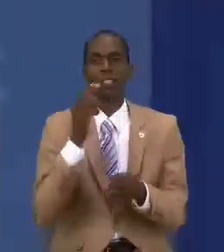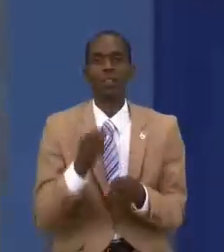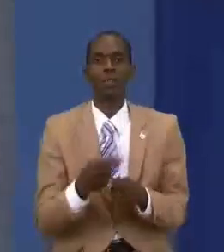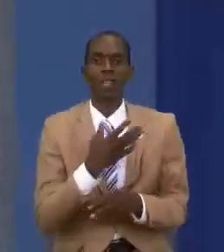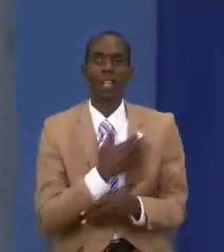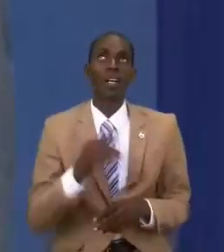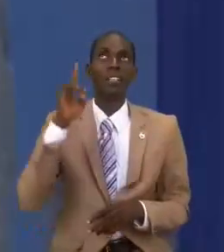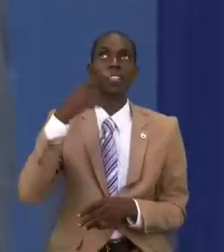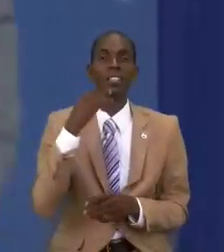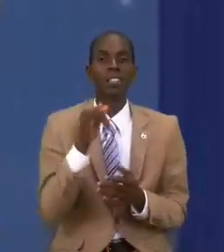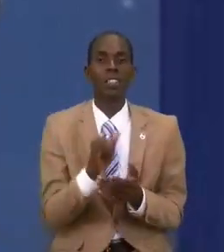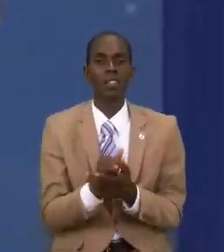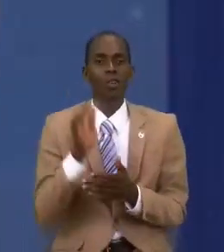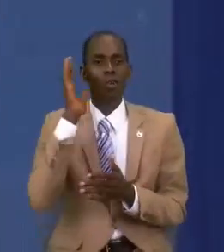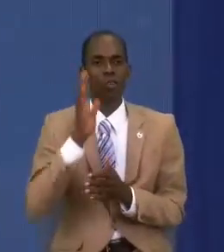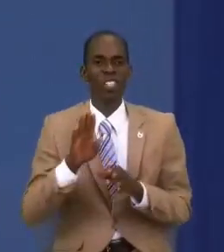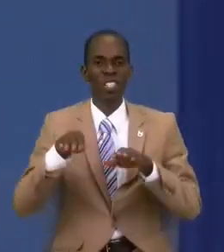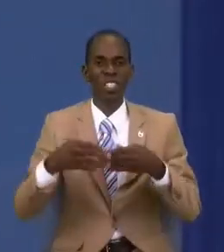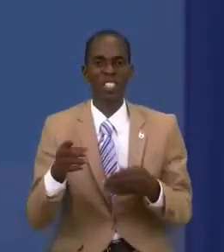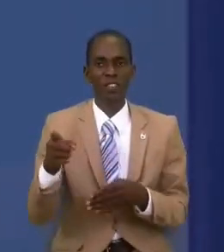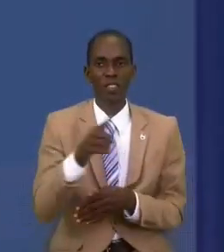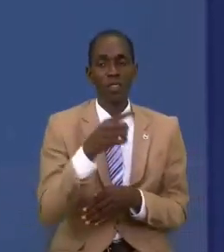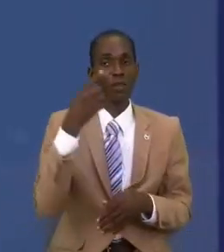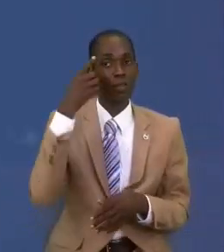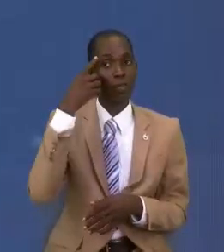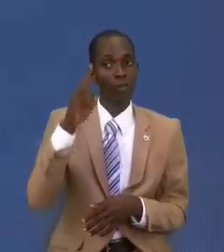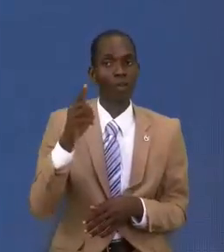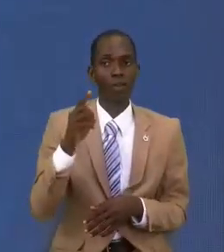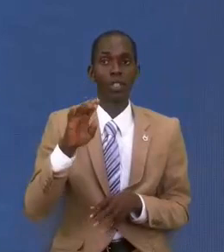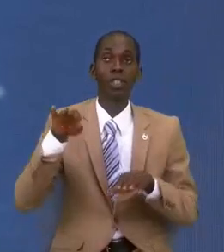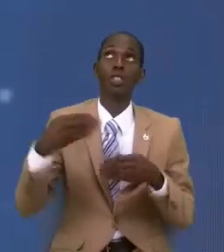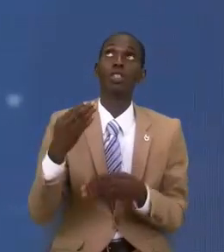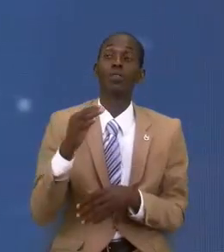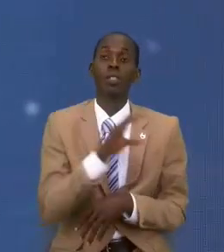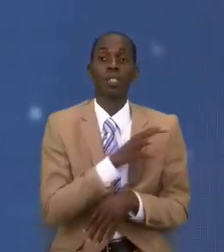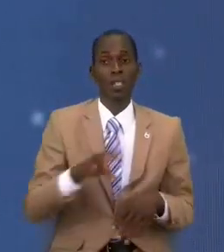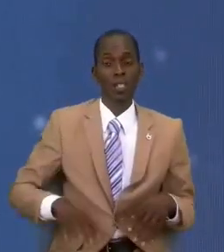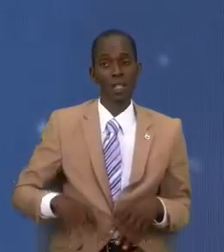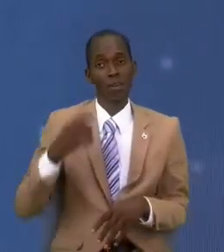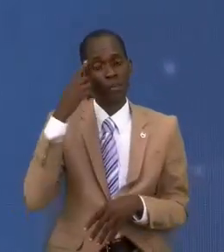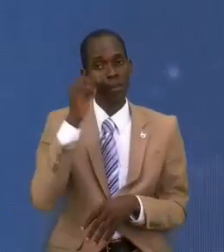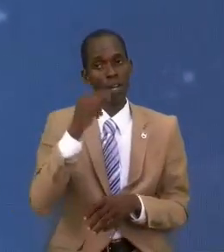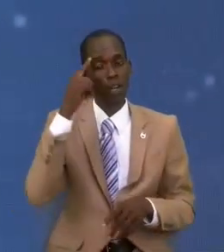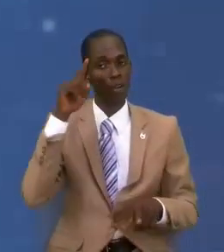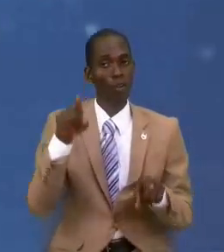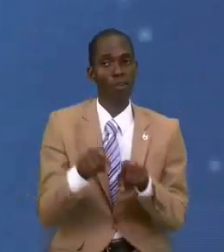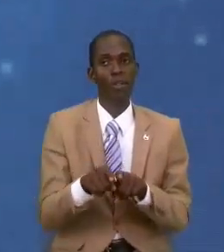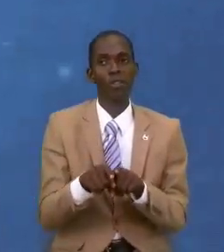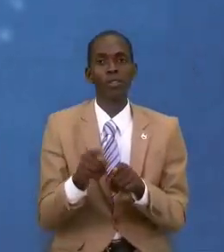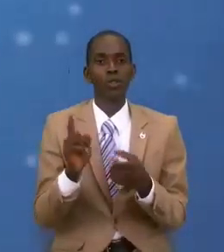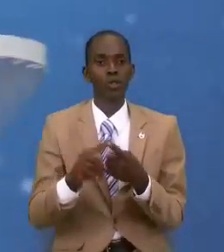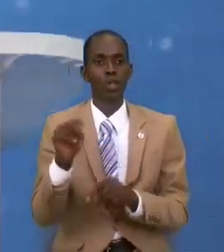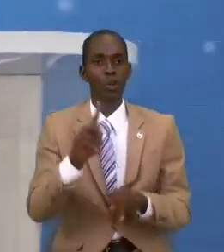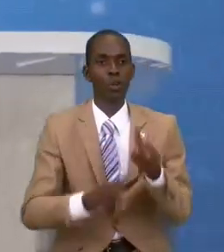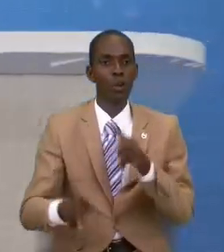give Christ for a covenant of the people, for a light to the Gentiles, a light to